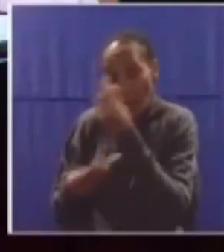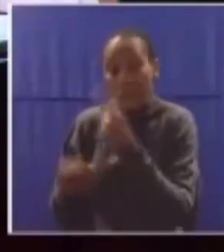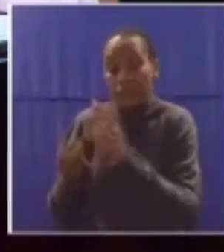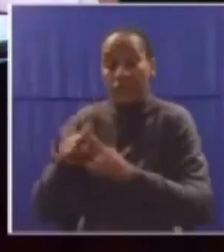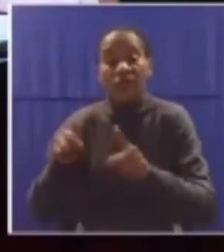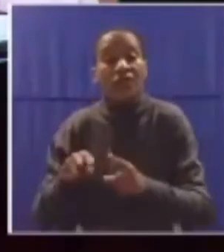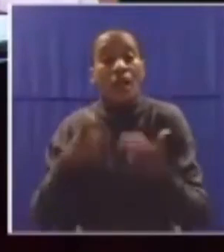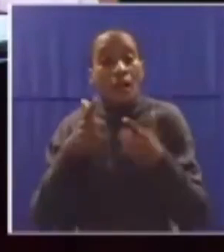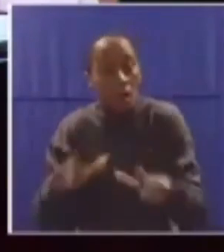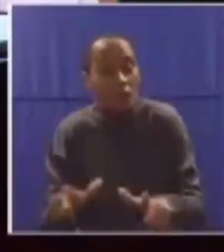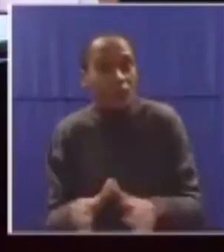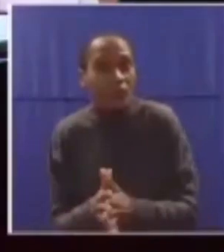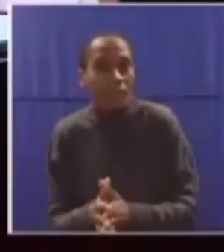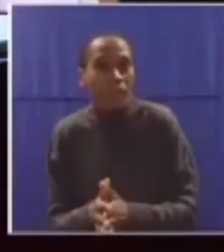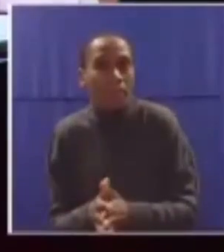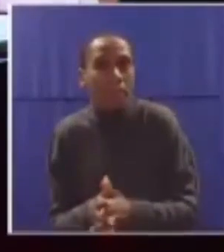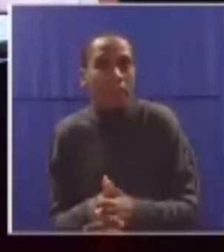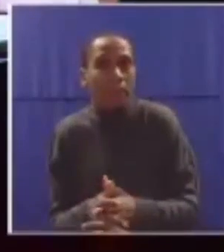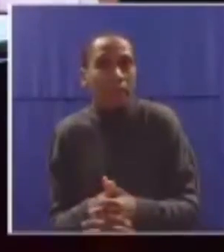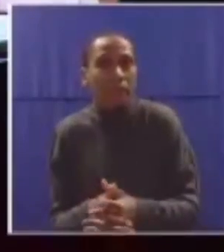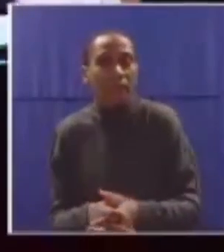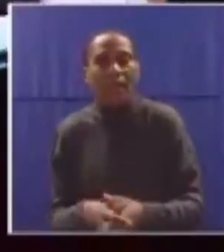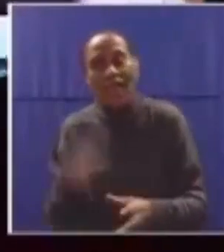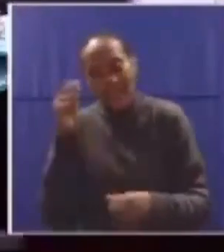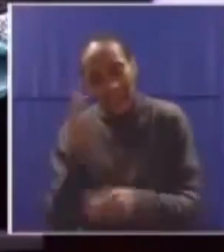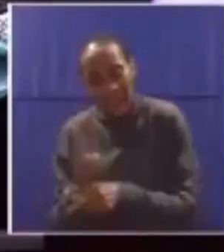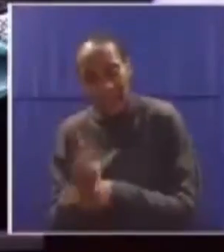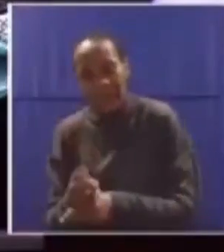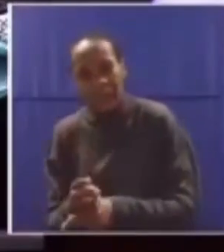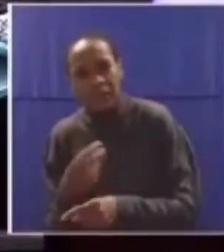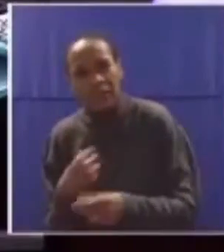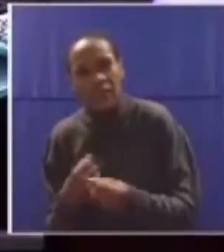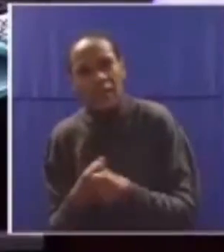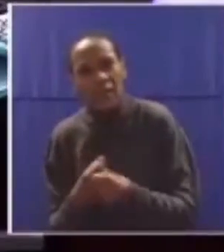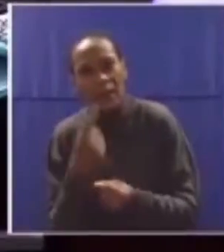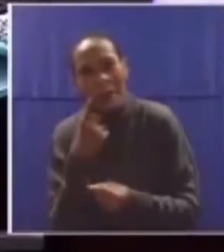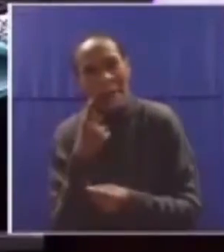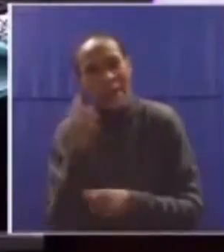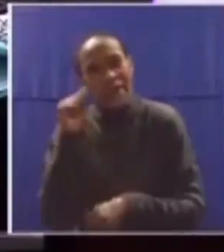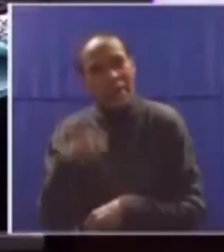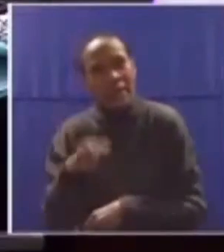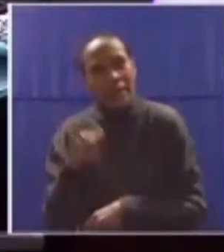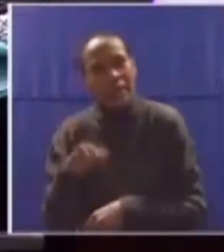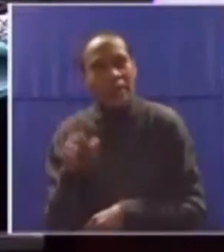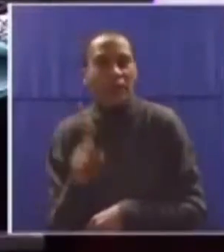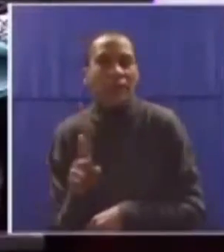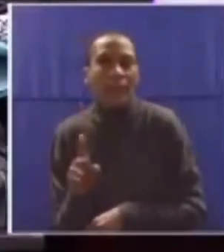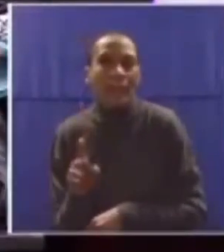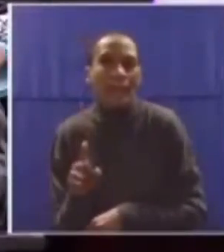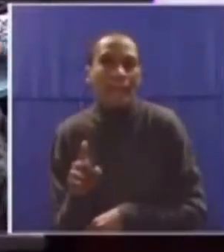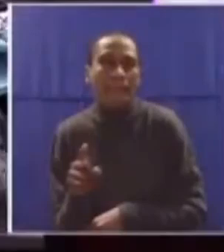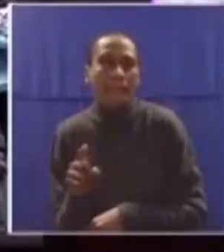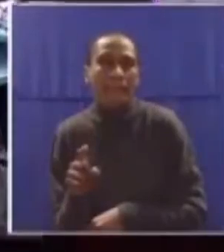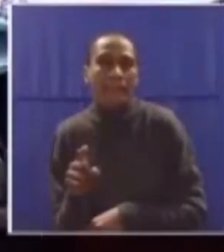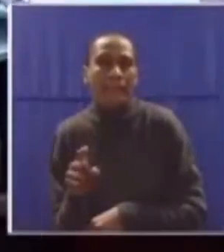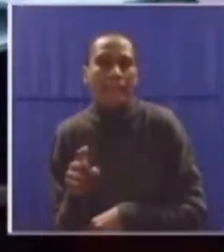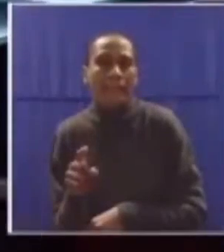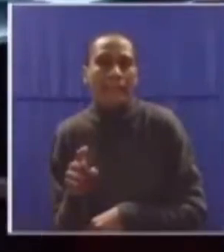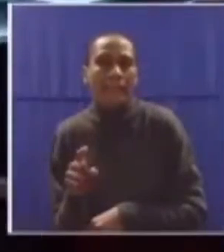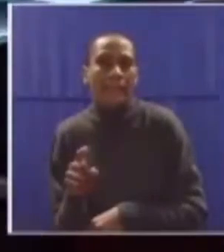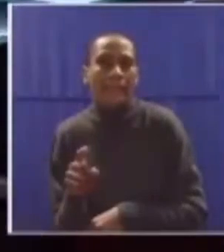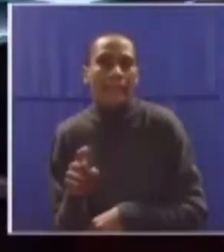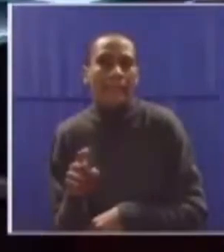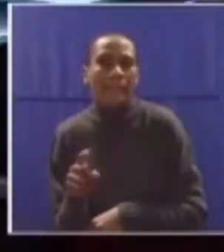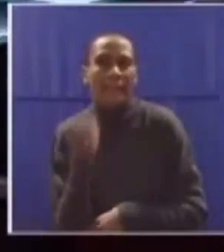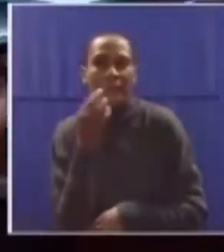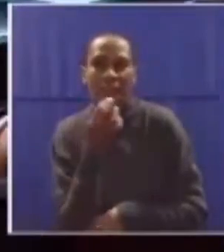language. You also have to agree again, Chair, that, and also agree again with members,